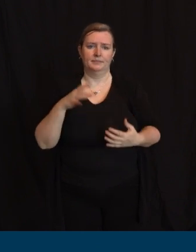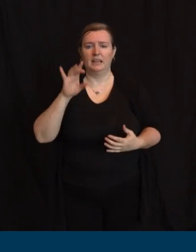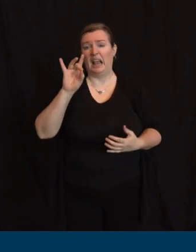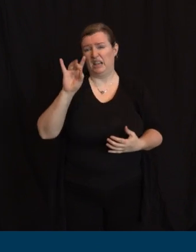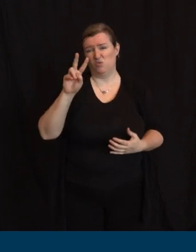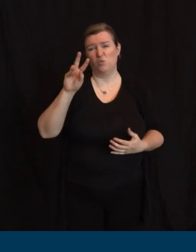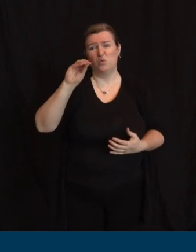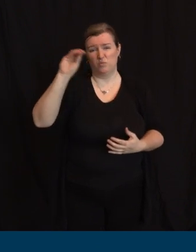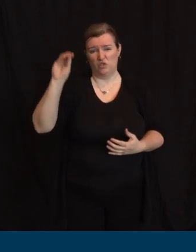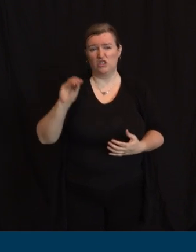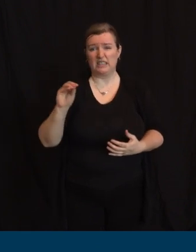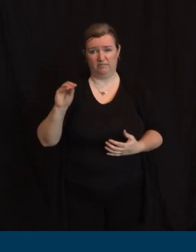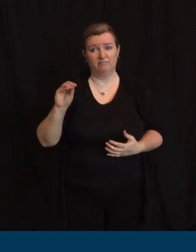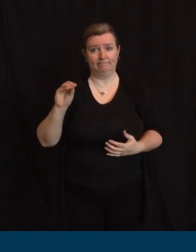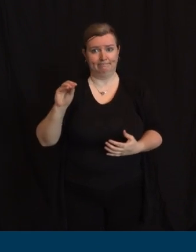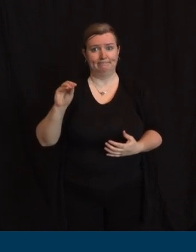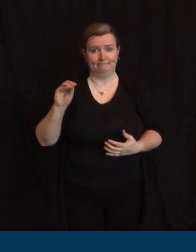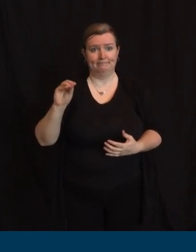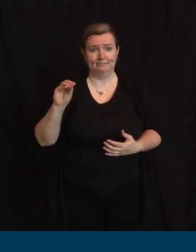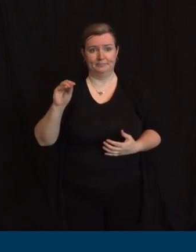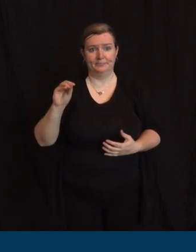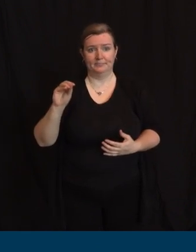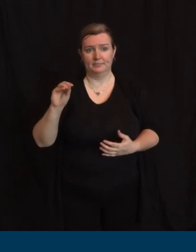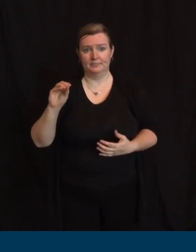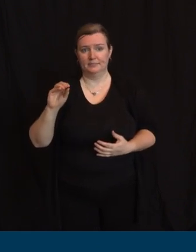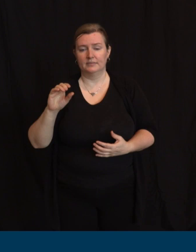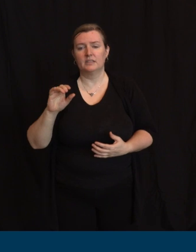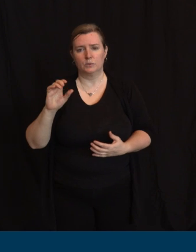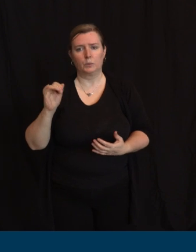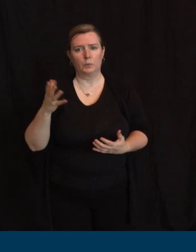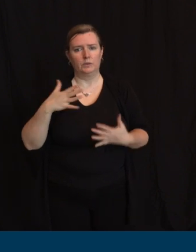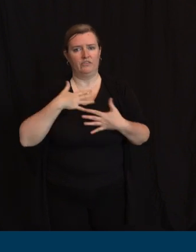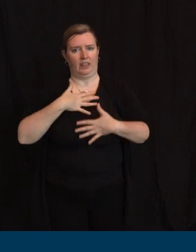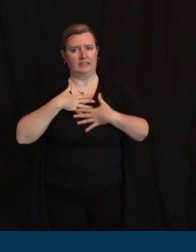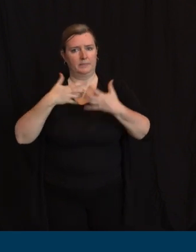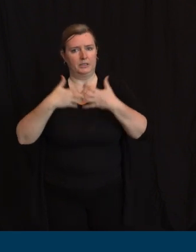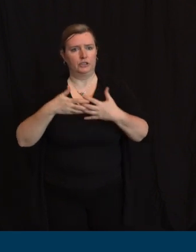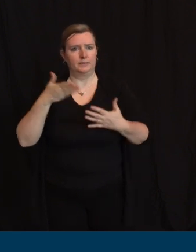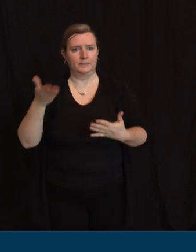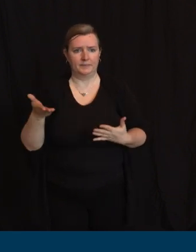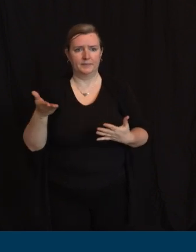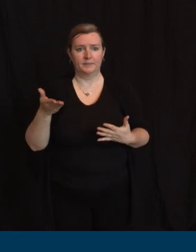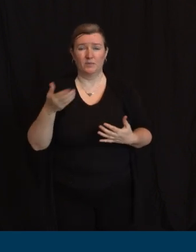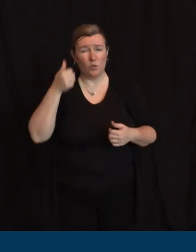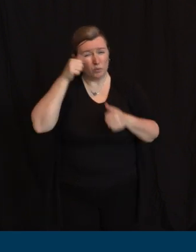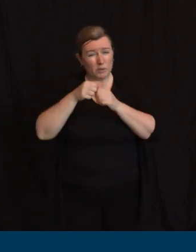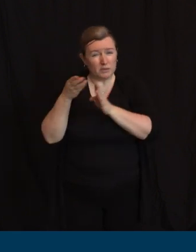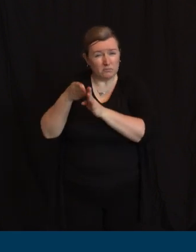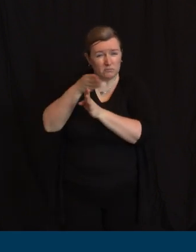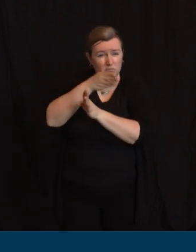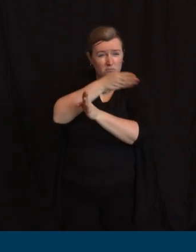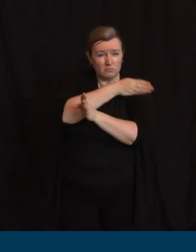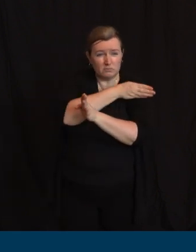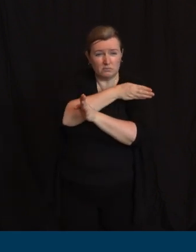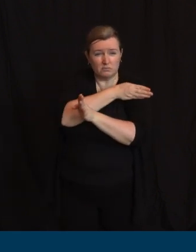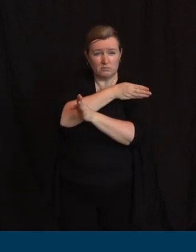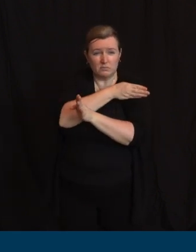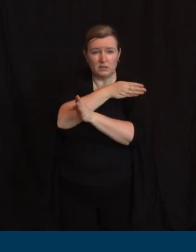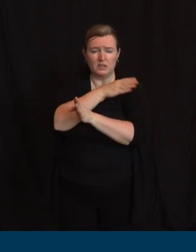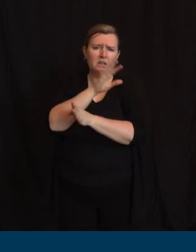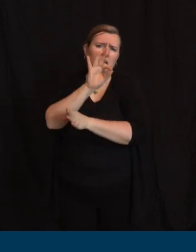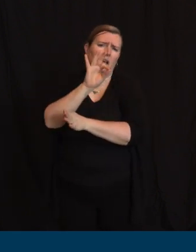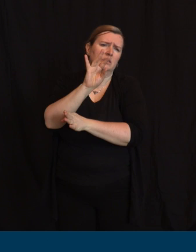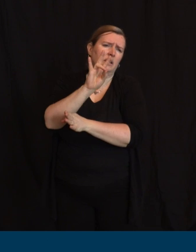on ventilators. You may recall a number of days ago that was as high as 97%.